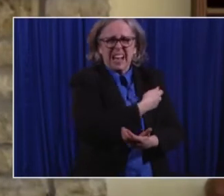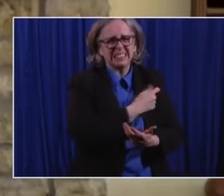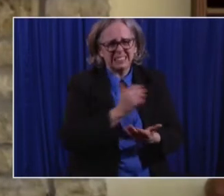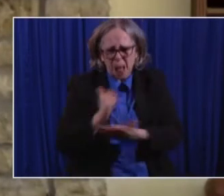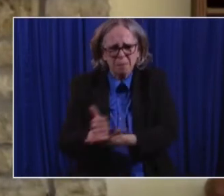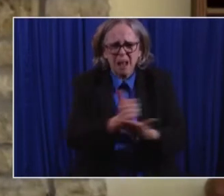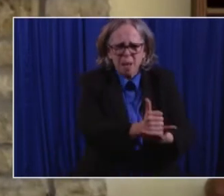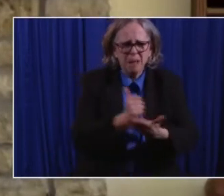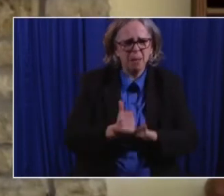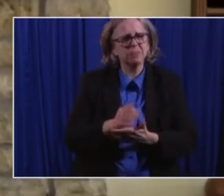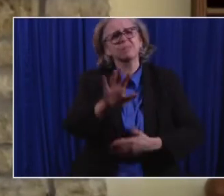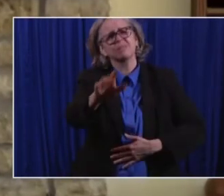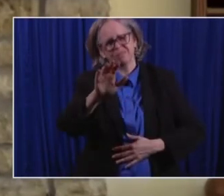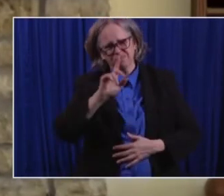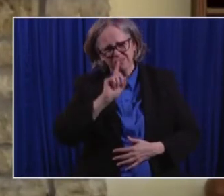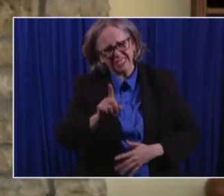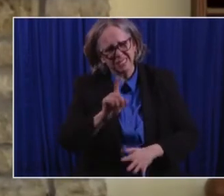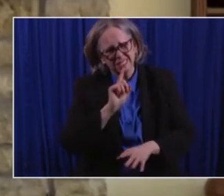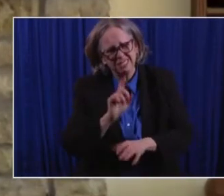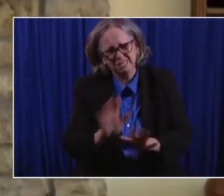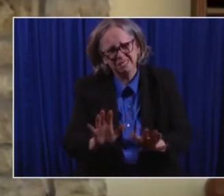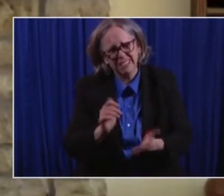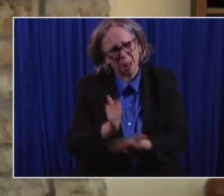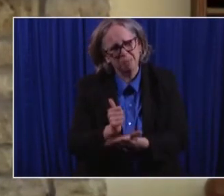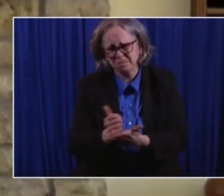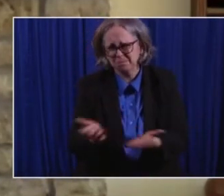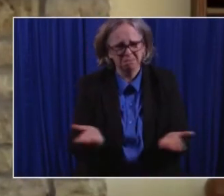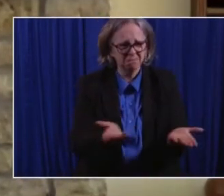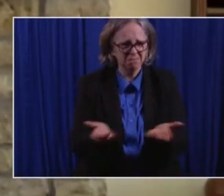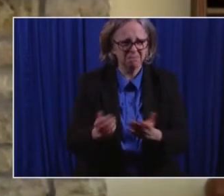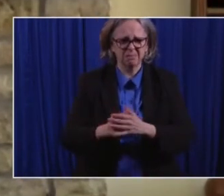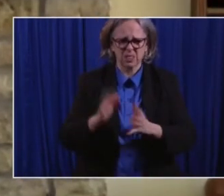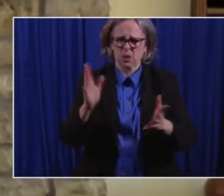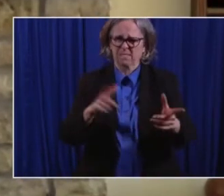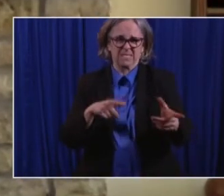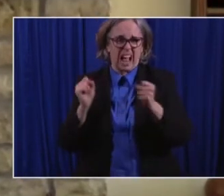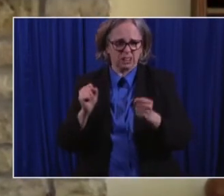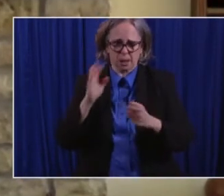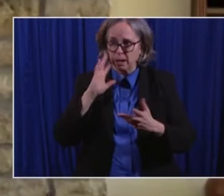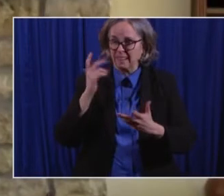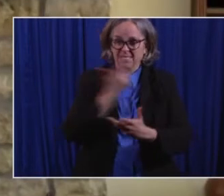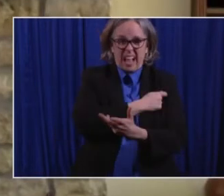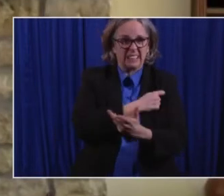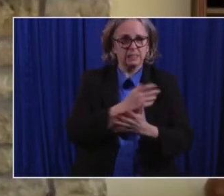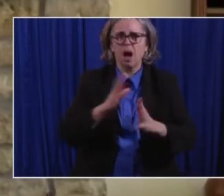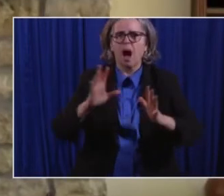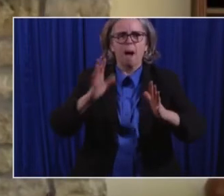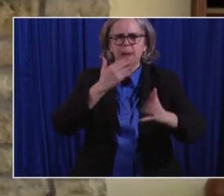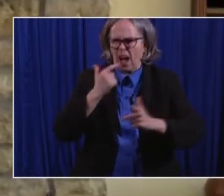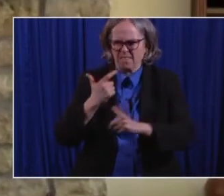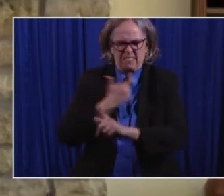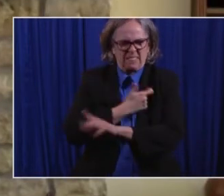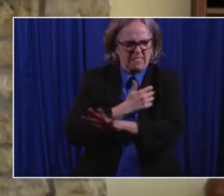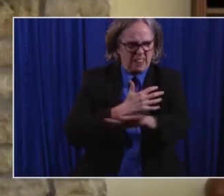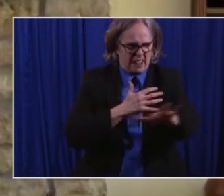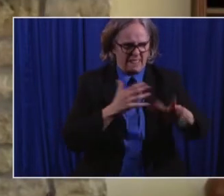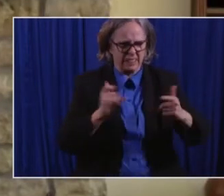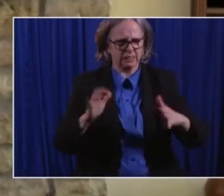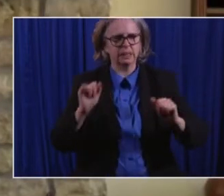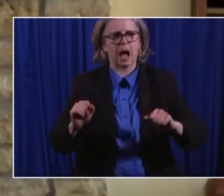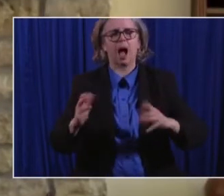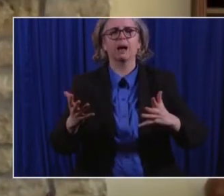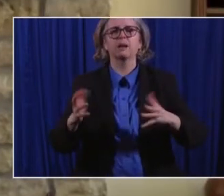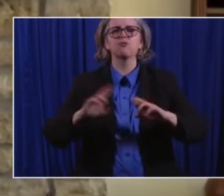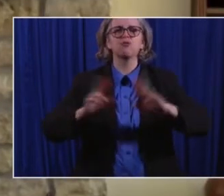ultimately, the faster we get vaccinated, the quicker we get out of this. I talked earlier about there be